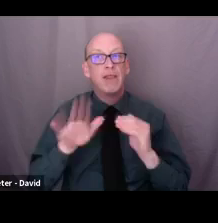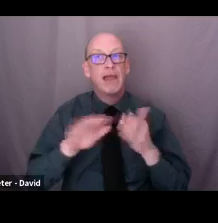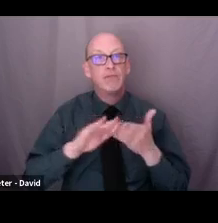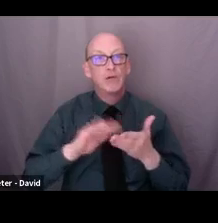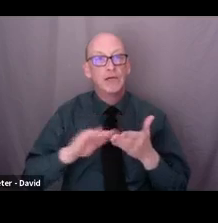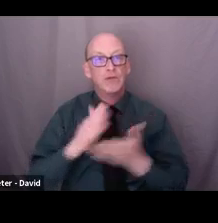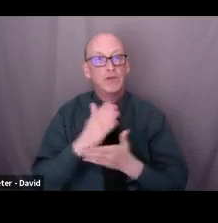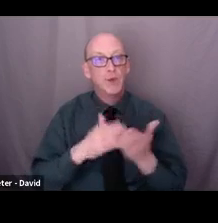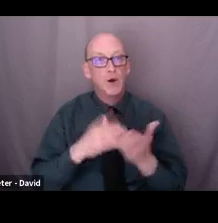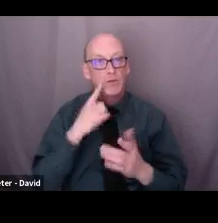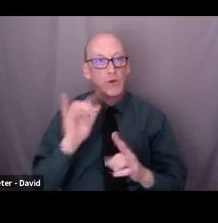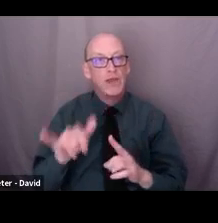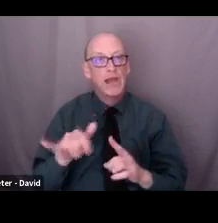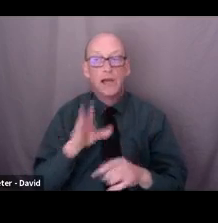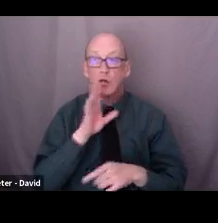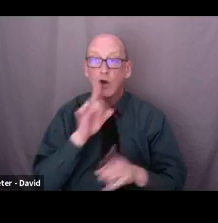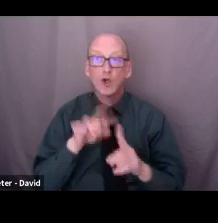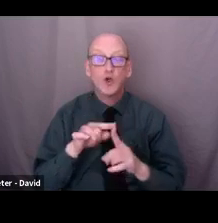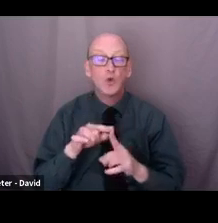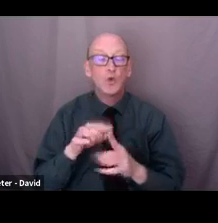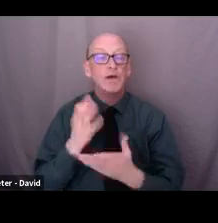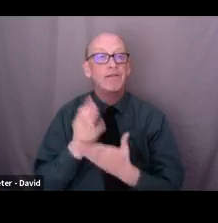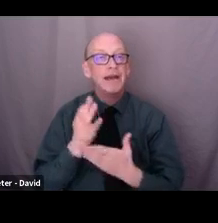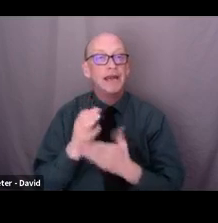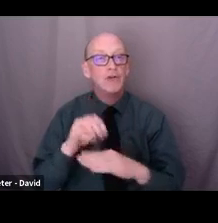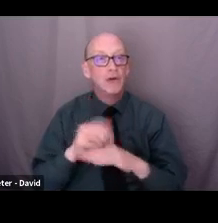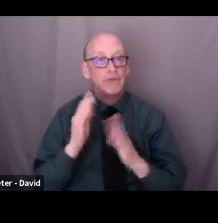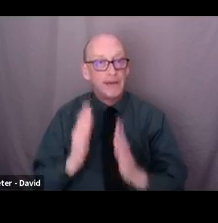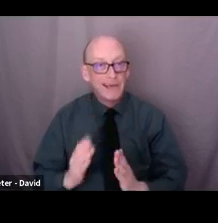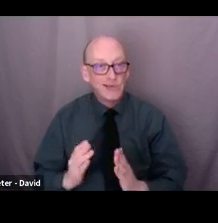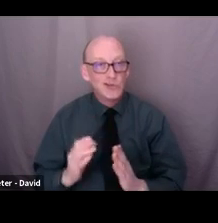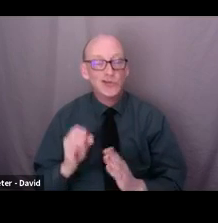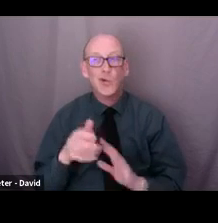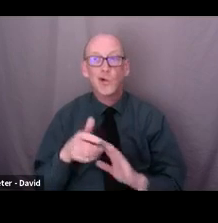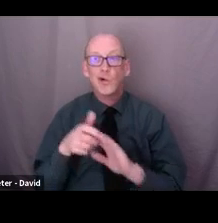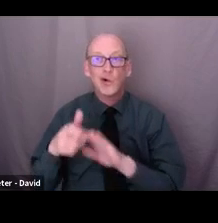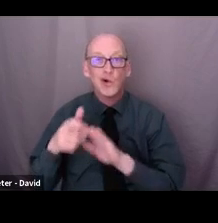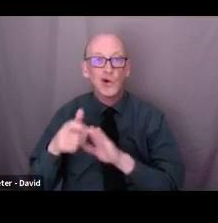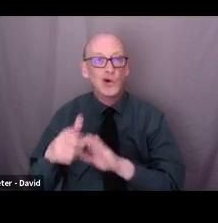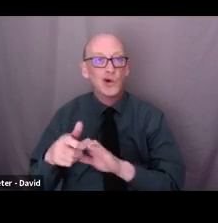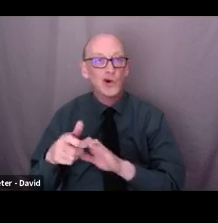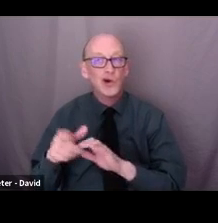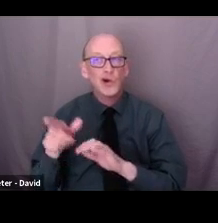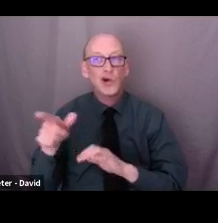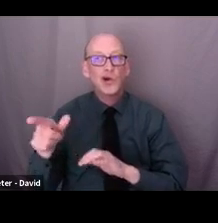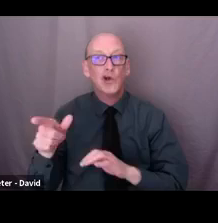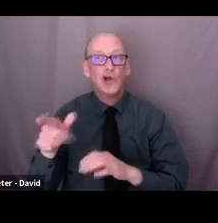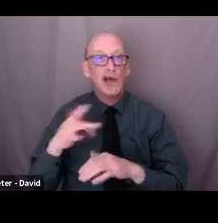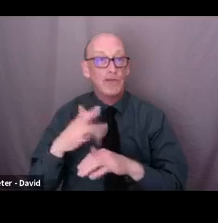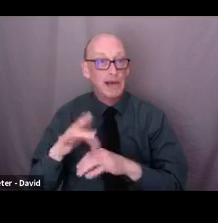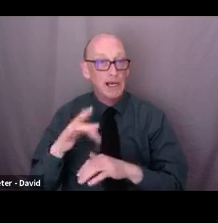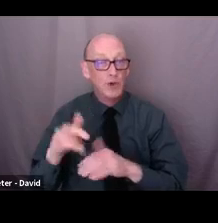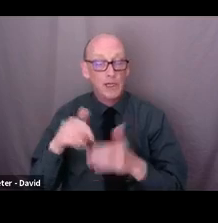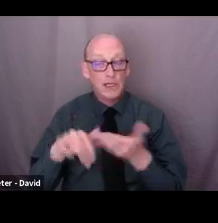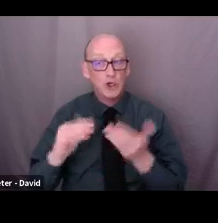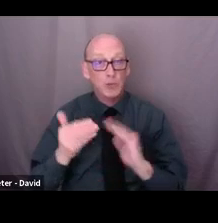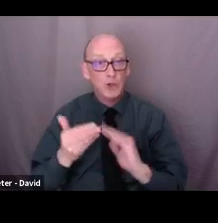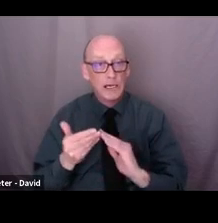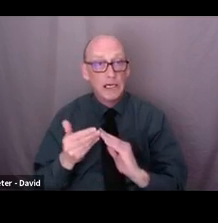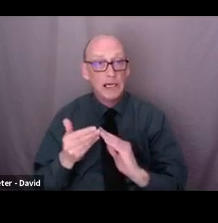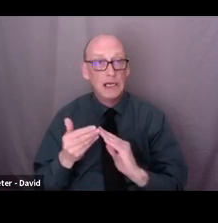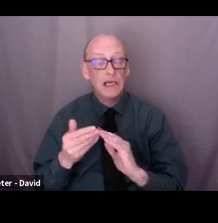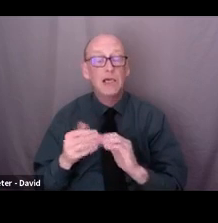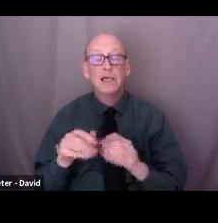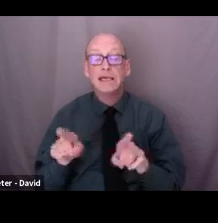that. So talking with a financial advisor, one of the many partners that are available in our community that Wendy